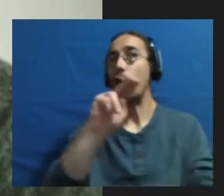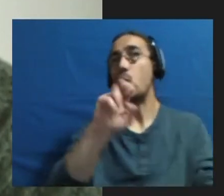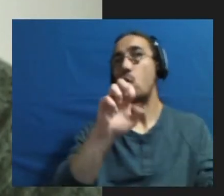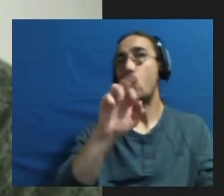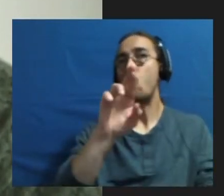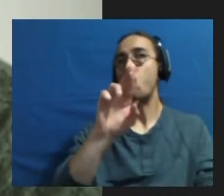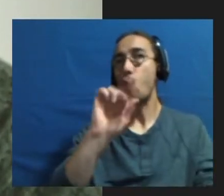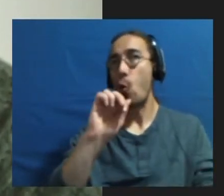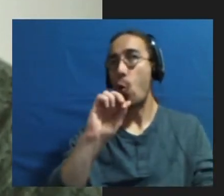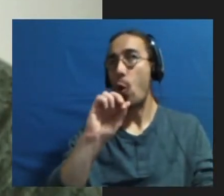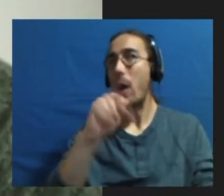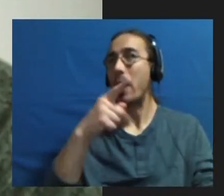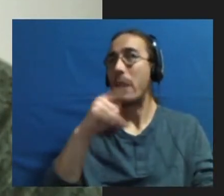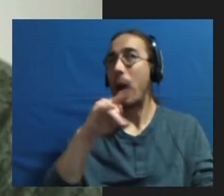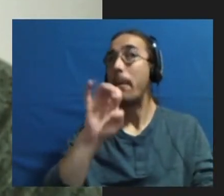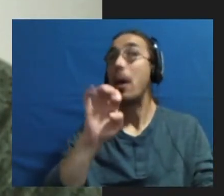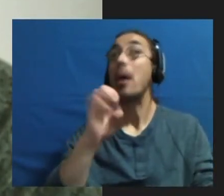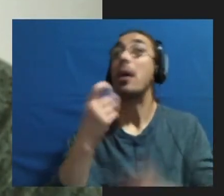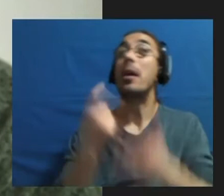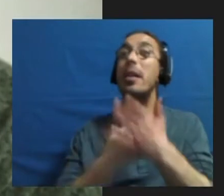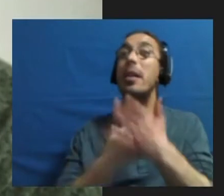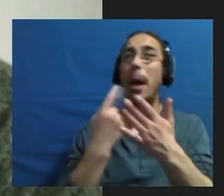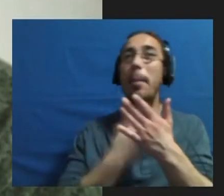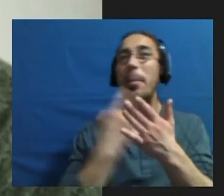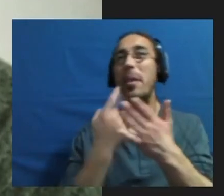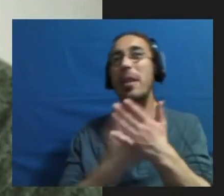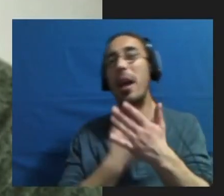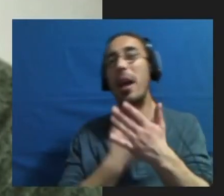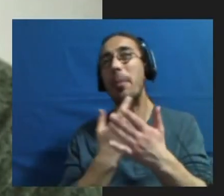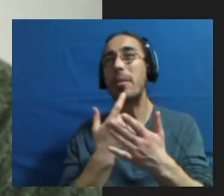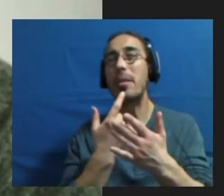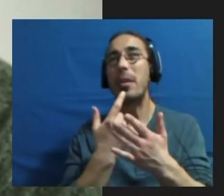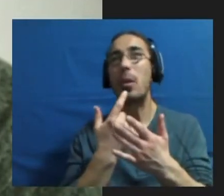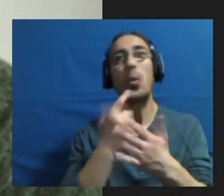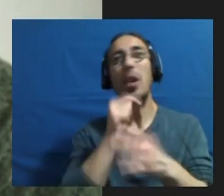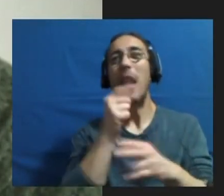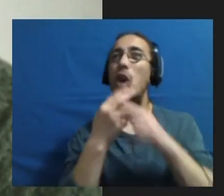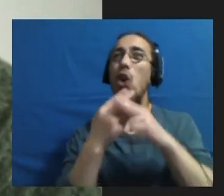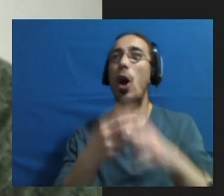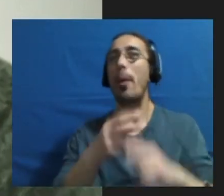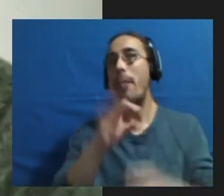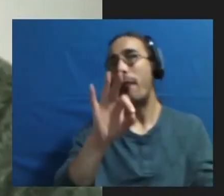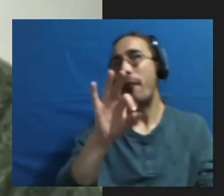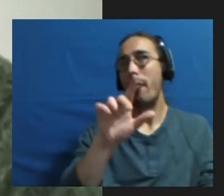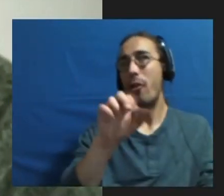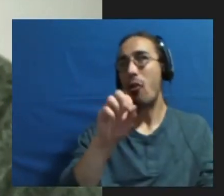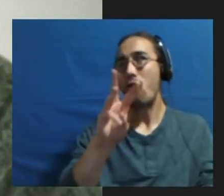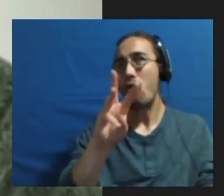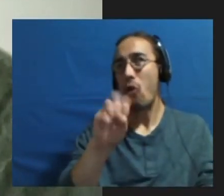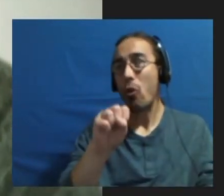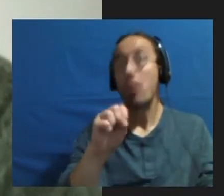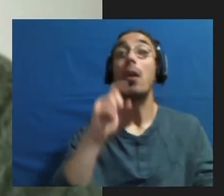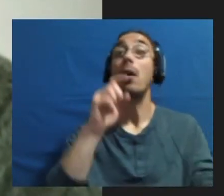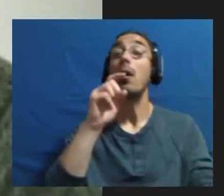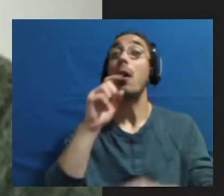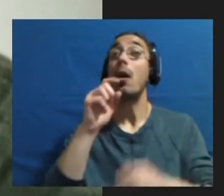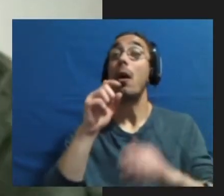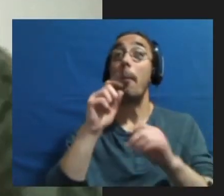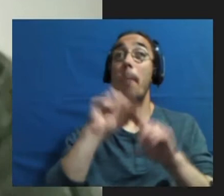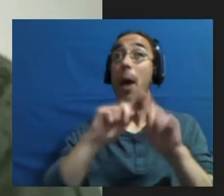sometimes things are disabling, but we're not going to call them flaws. They're just, everybody has strengths and weaknesses,